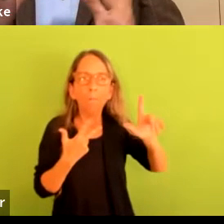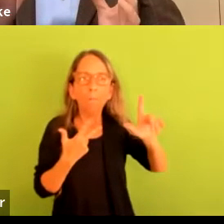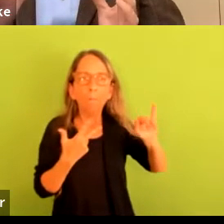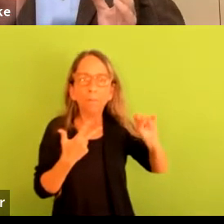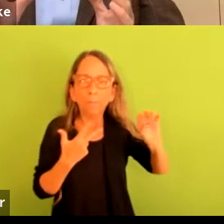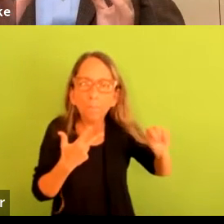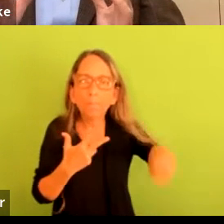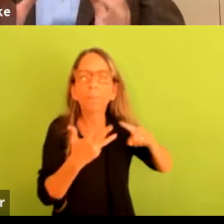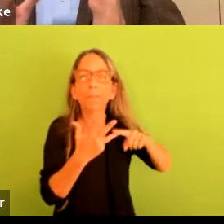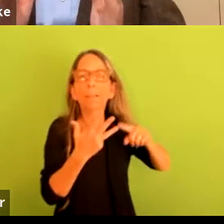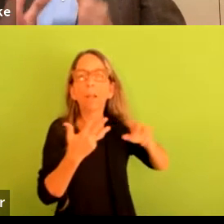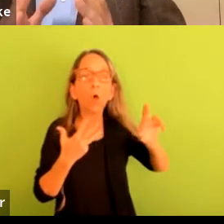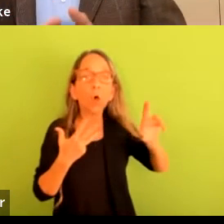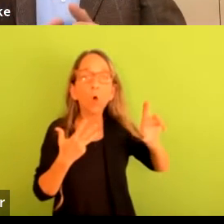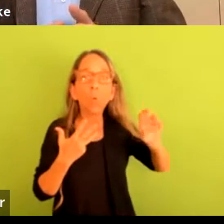you're not